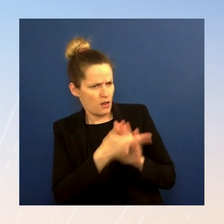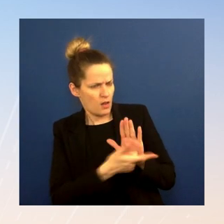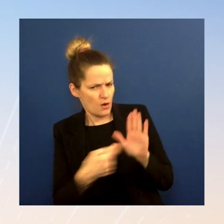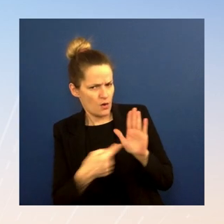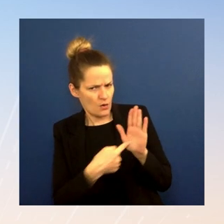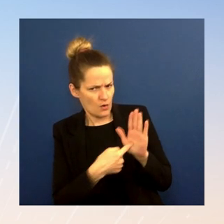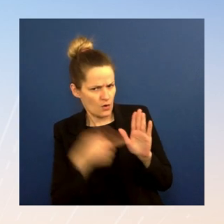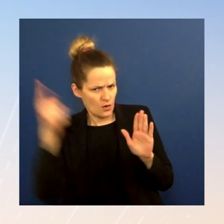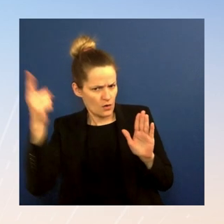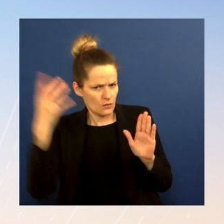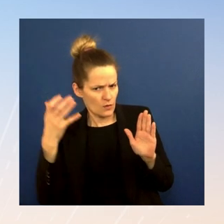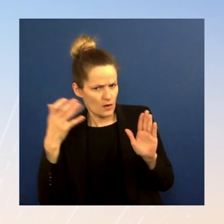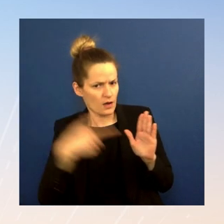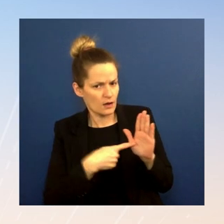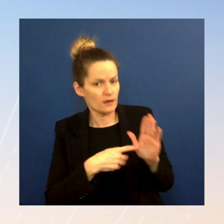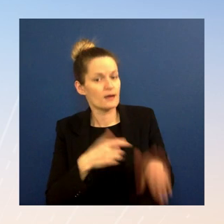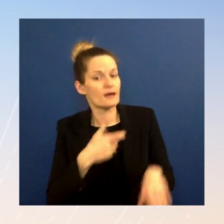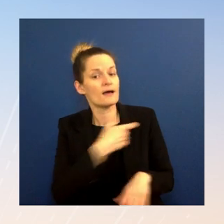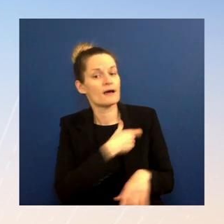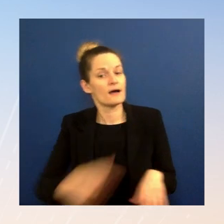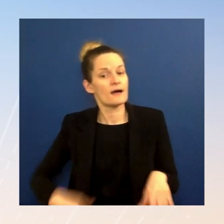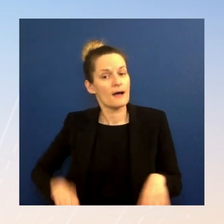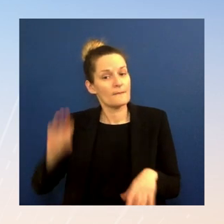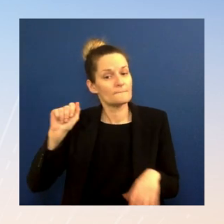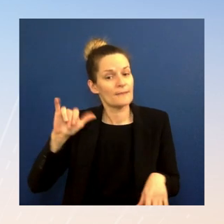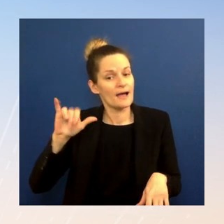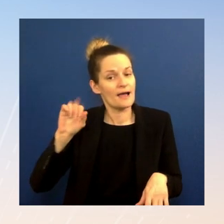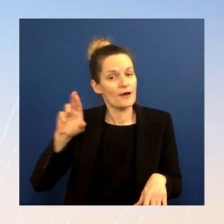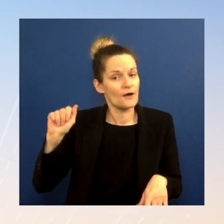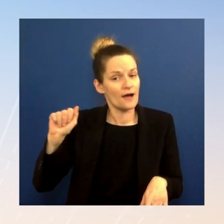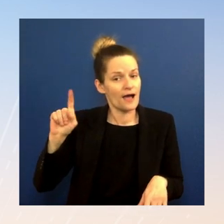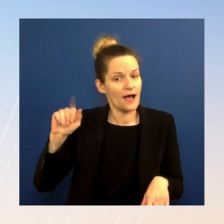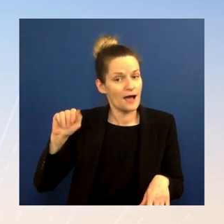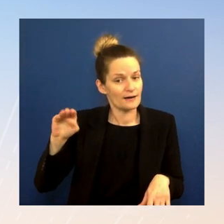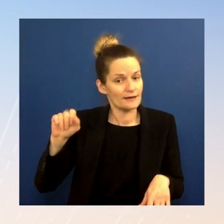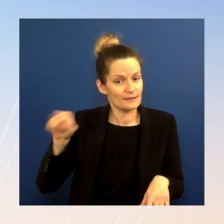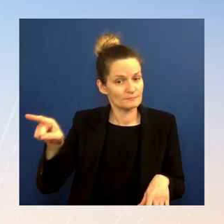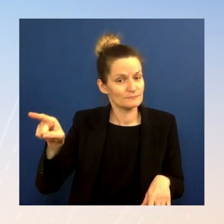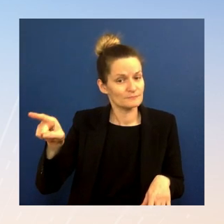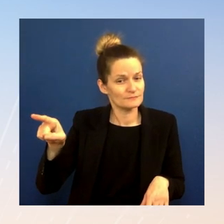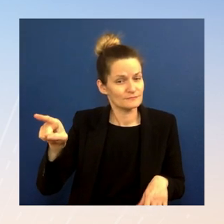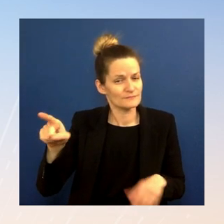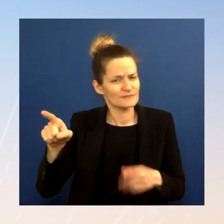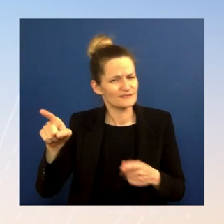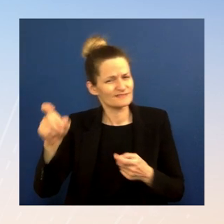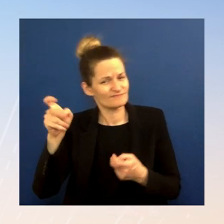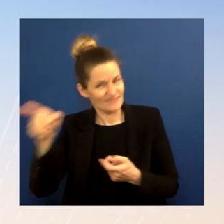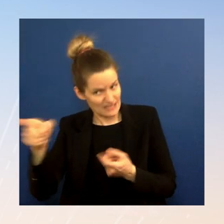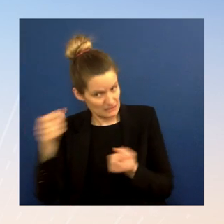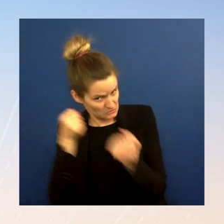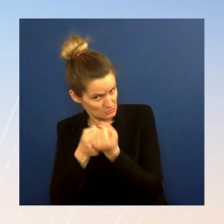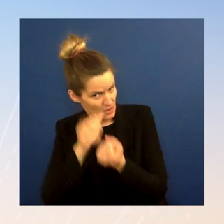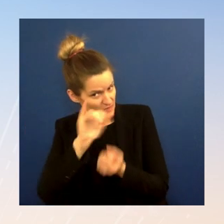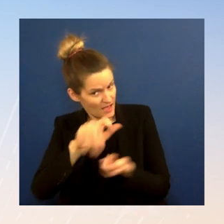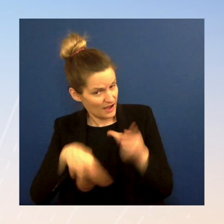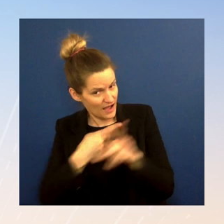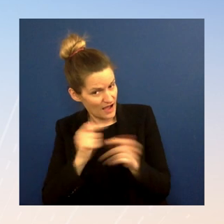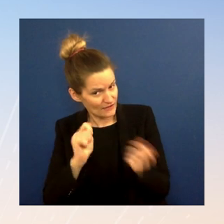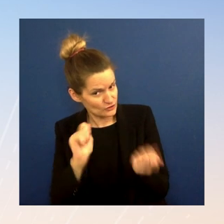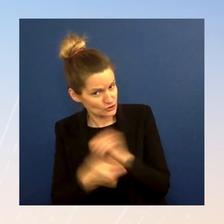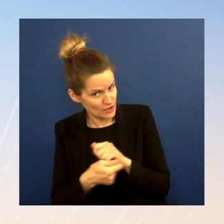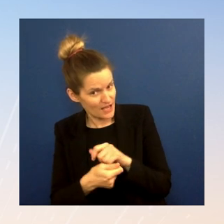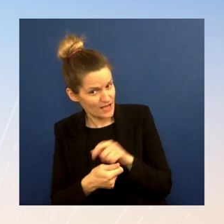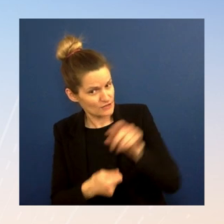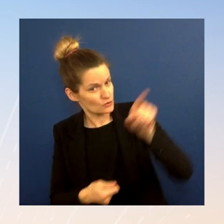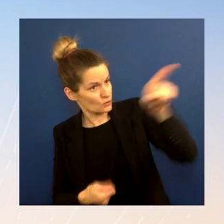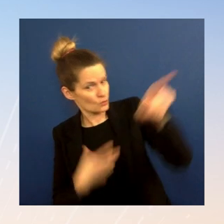an ally of the president, supports those changes. So does this administration stand by its, what I would describe as a